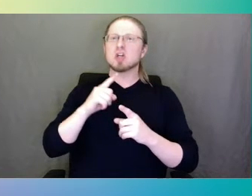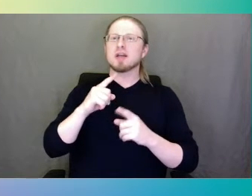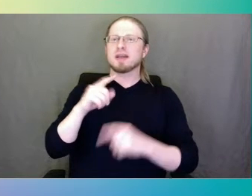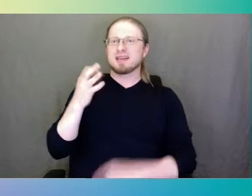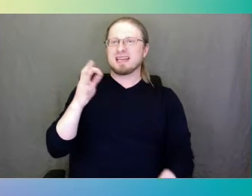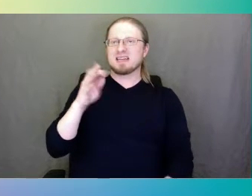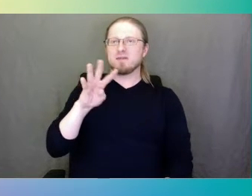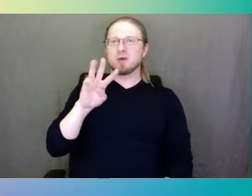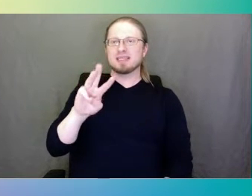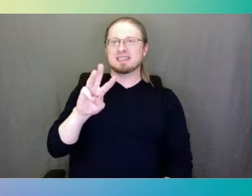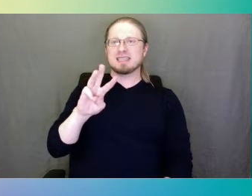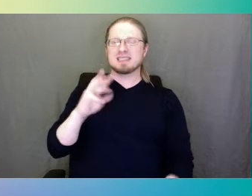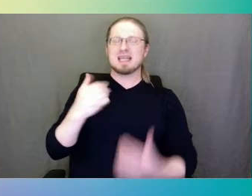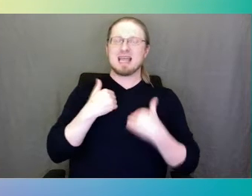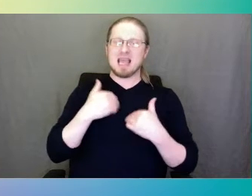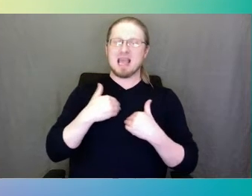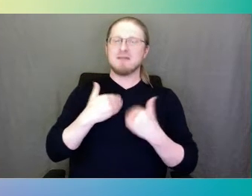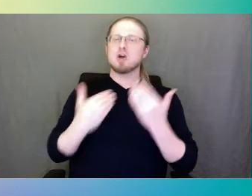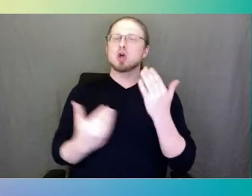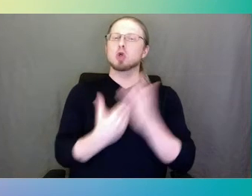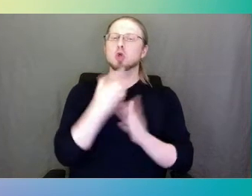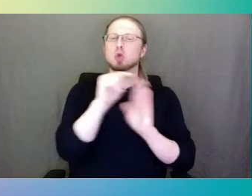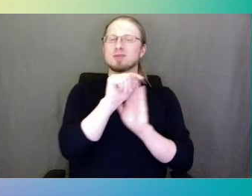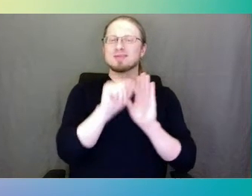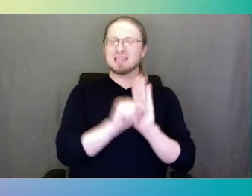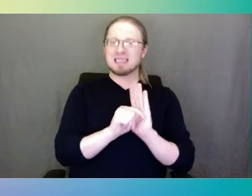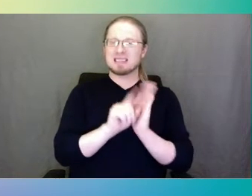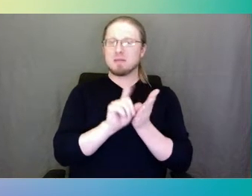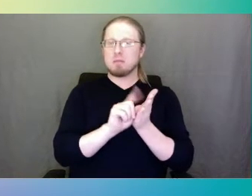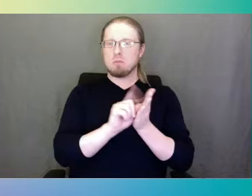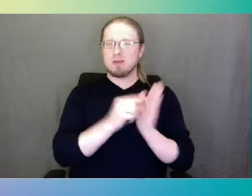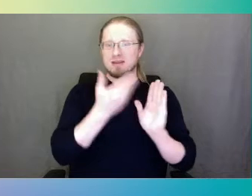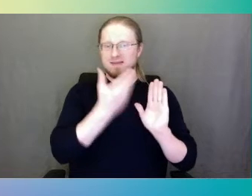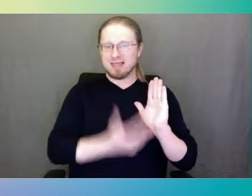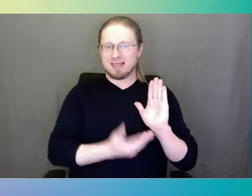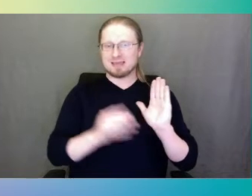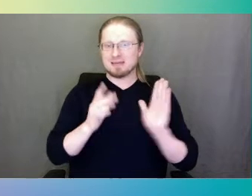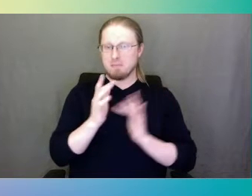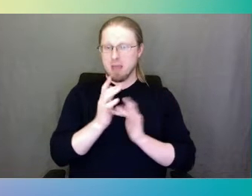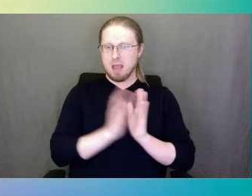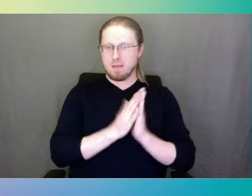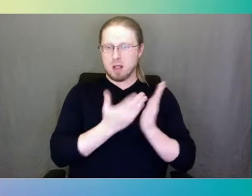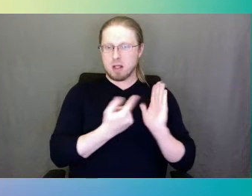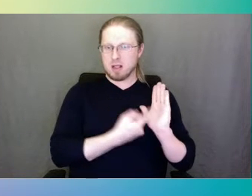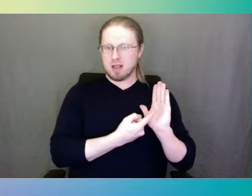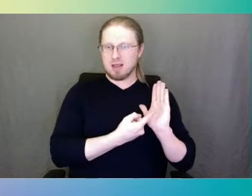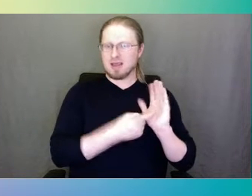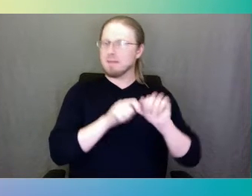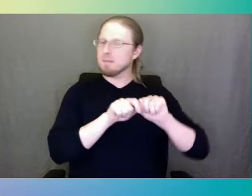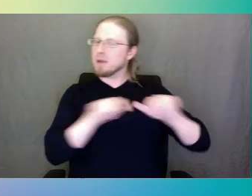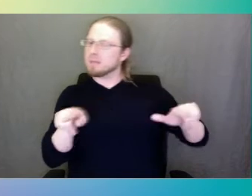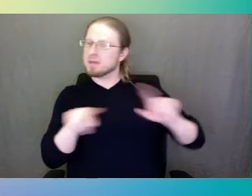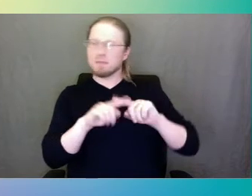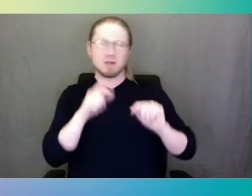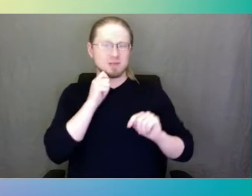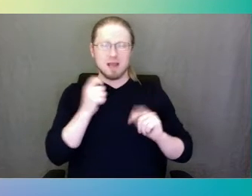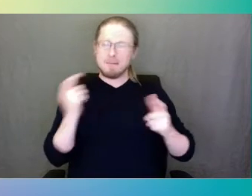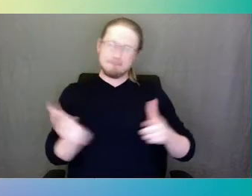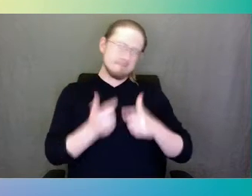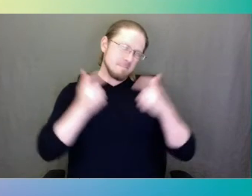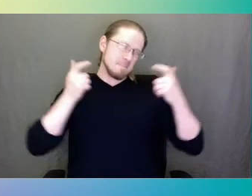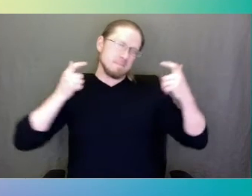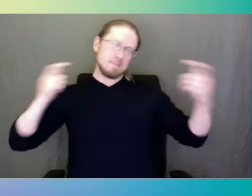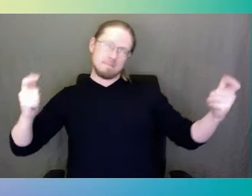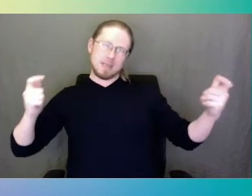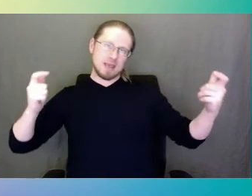New Testament copy of this, which was, it came out, but there was not the big splash that it was when